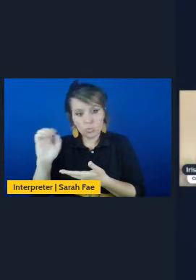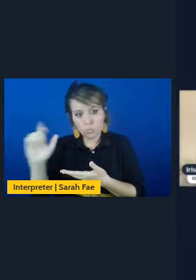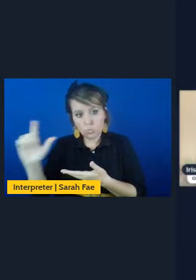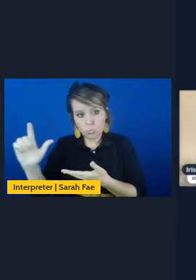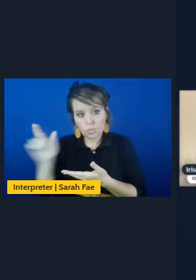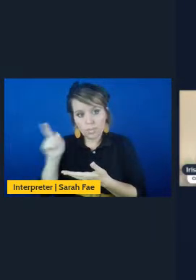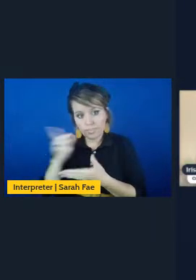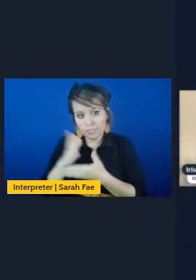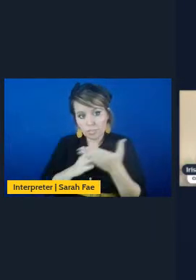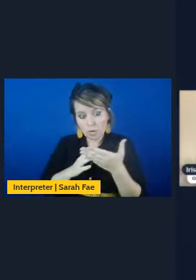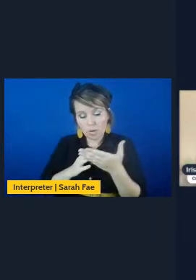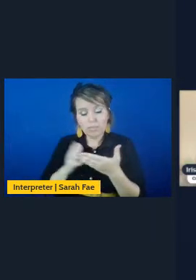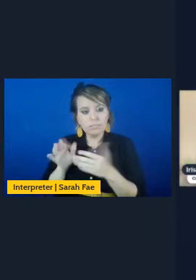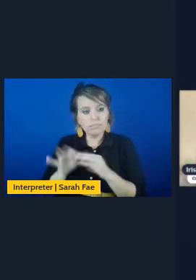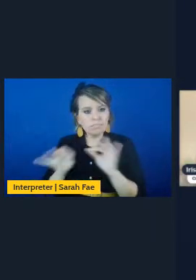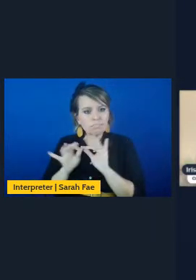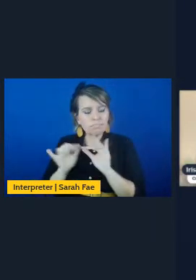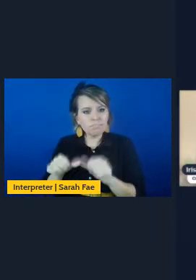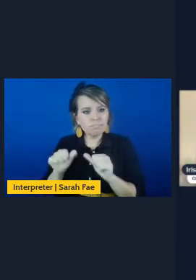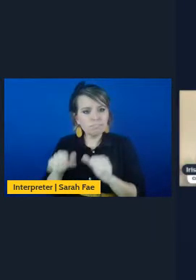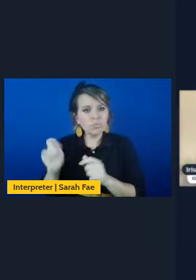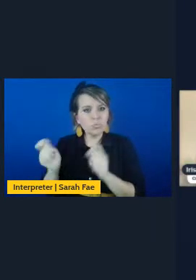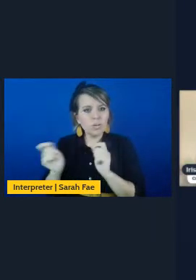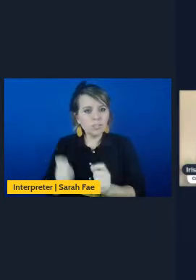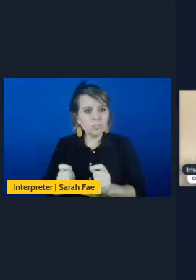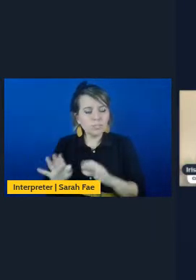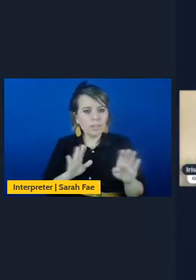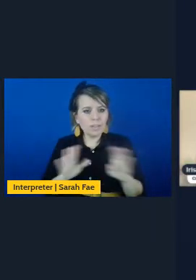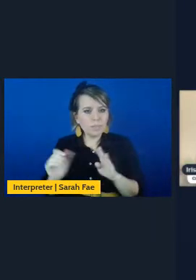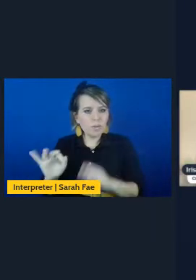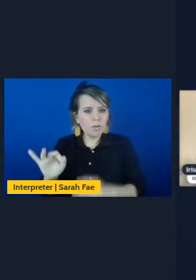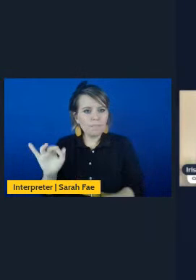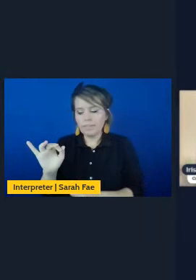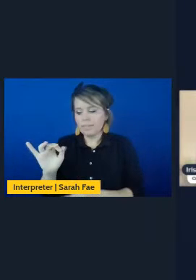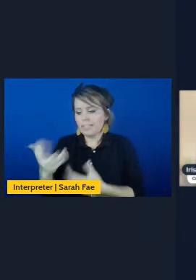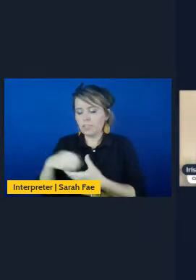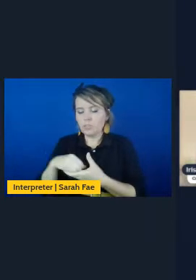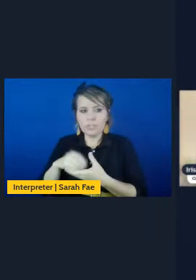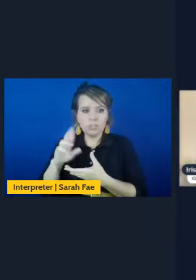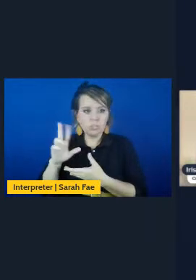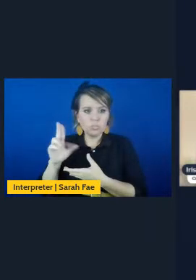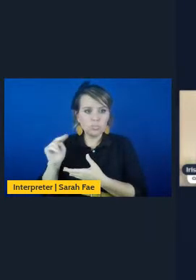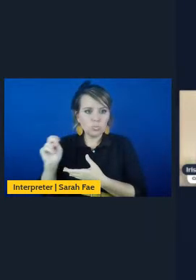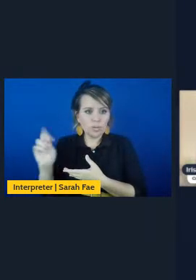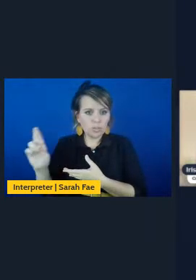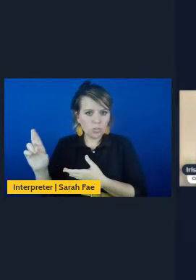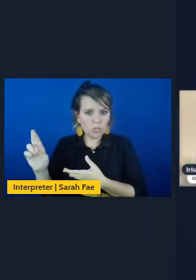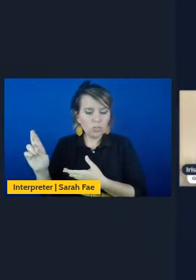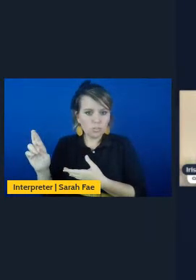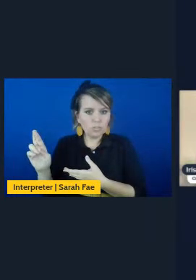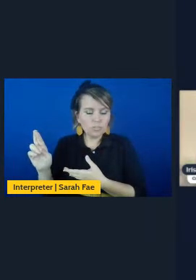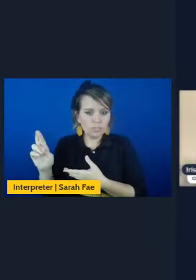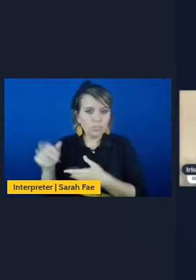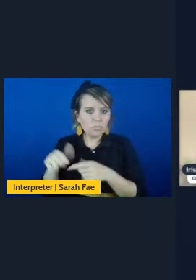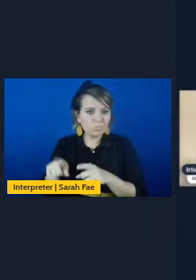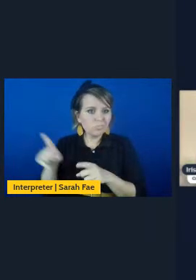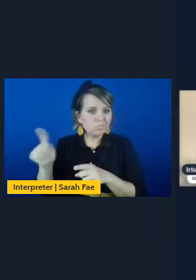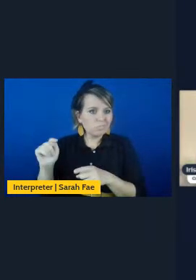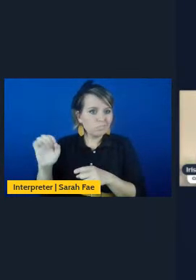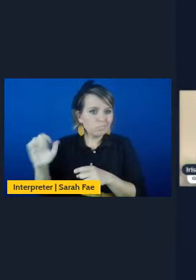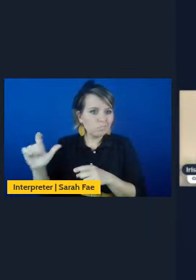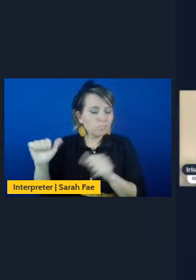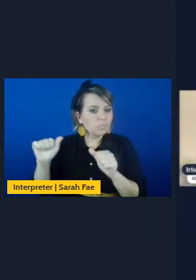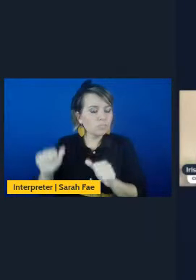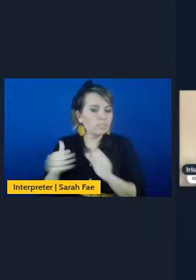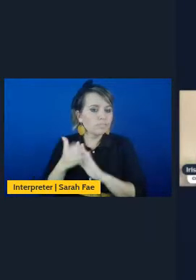to be able to customize the behavior of this integration runner as this tool is going to run the CDK